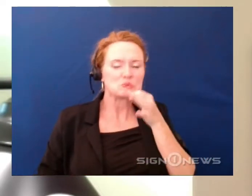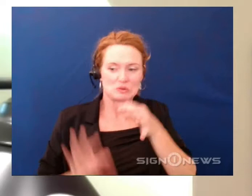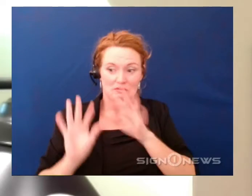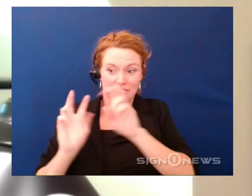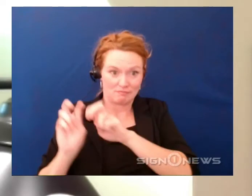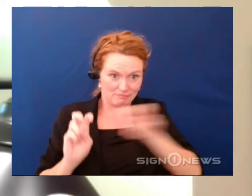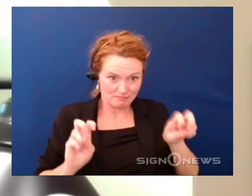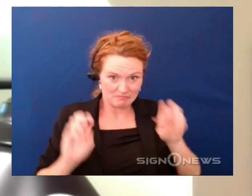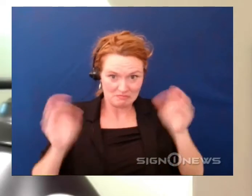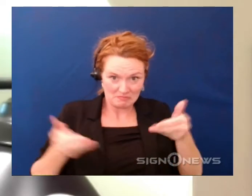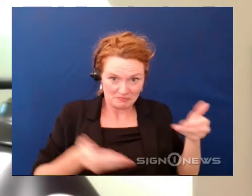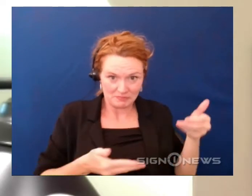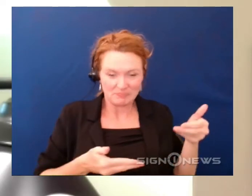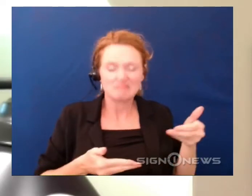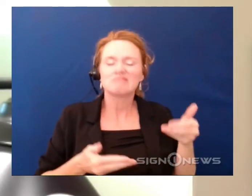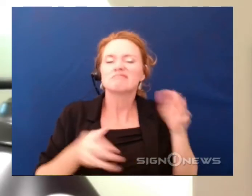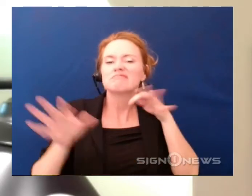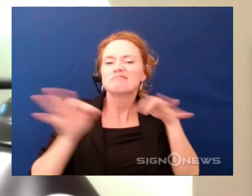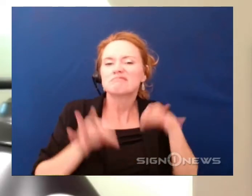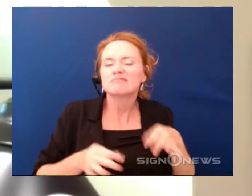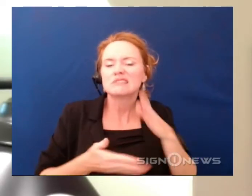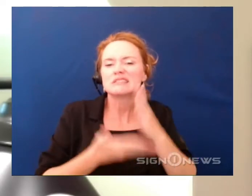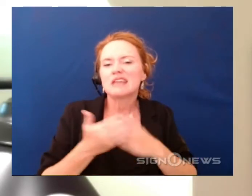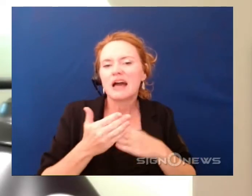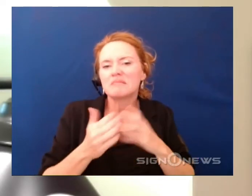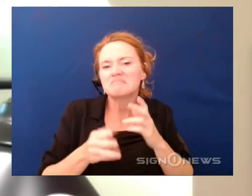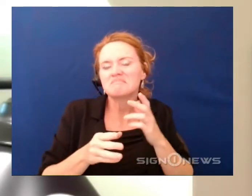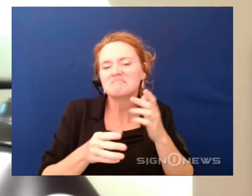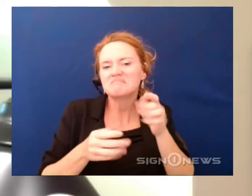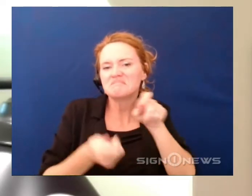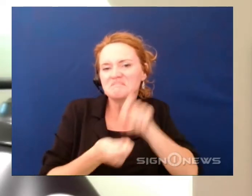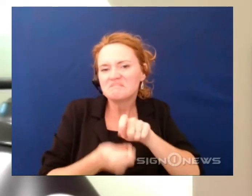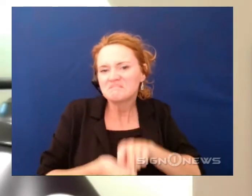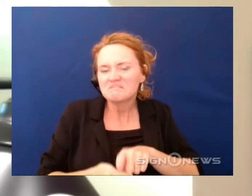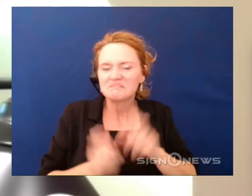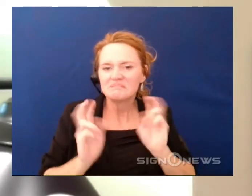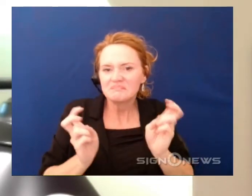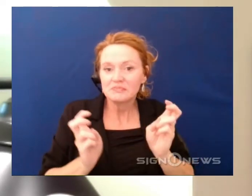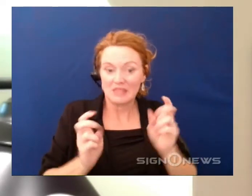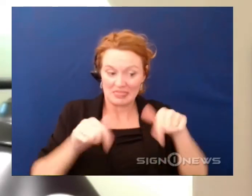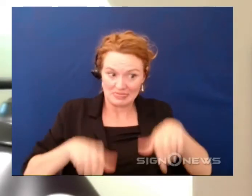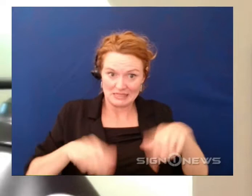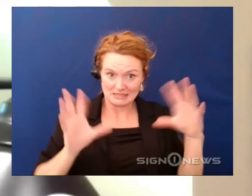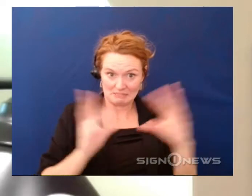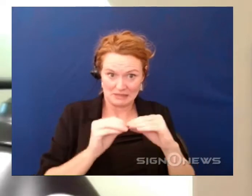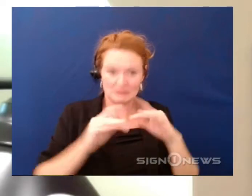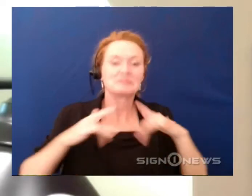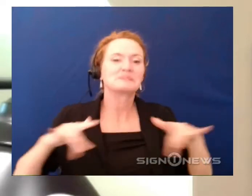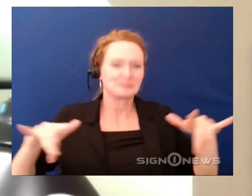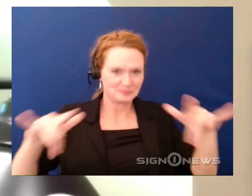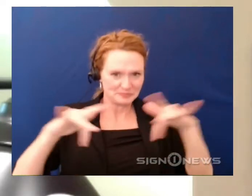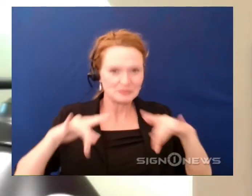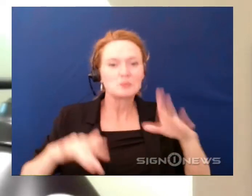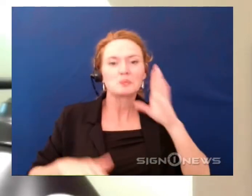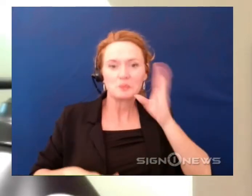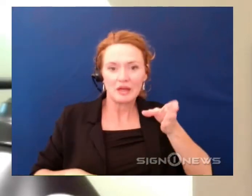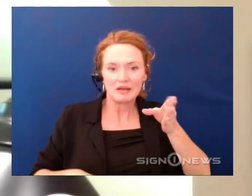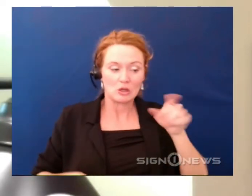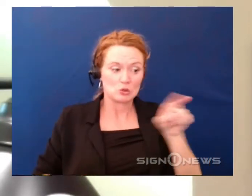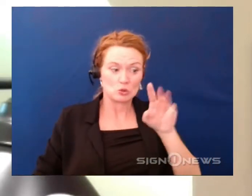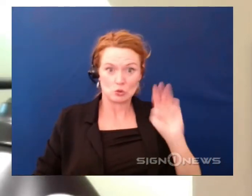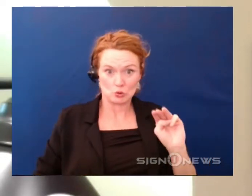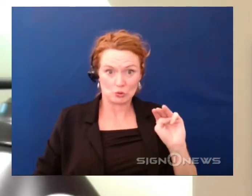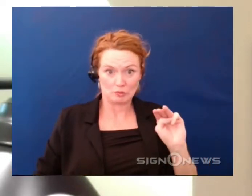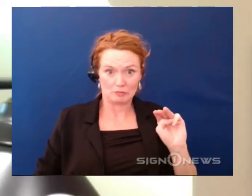things off, I want to go over some housekeeping details. We are recording the session. This is a Zoom webinar, not a